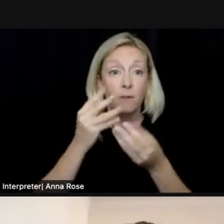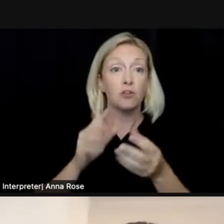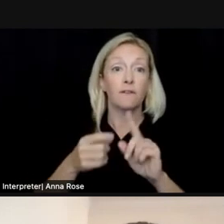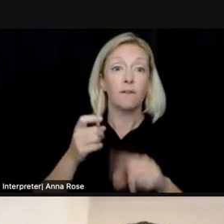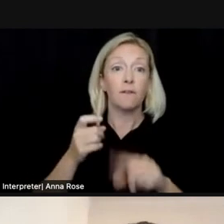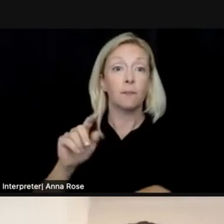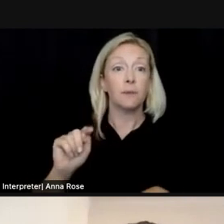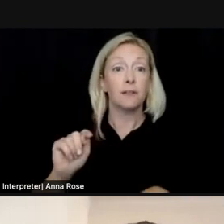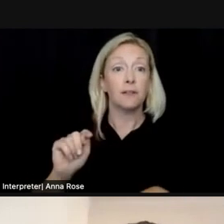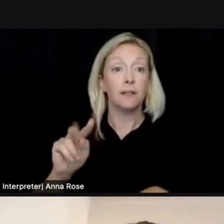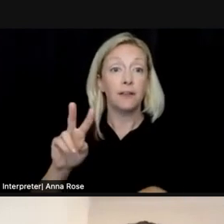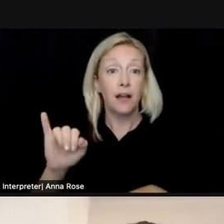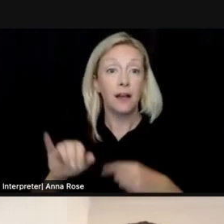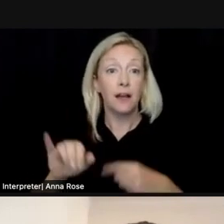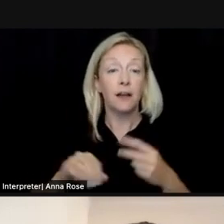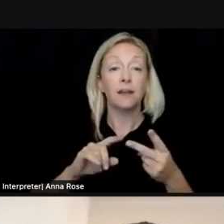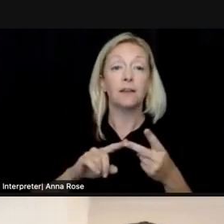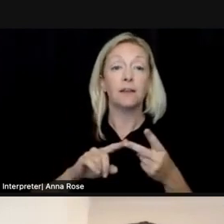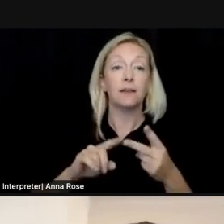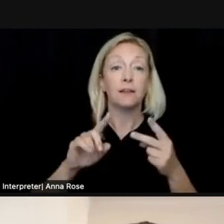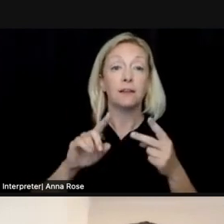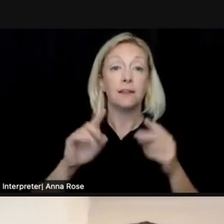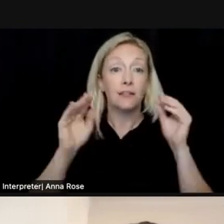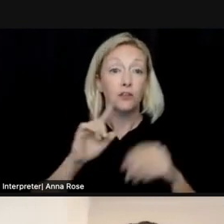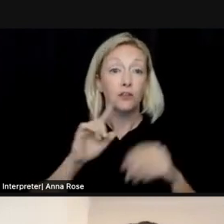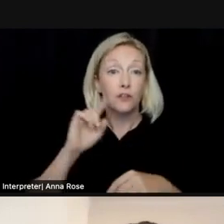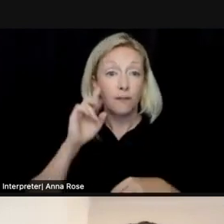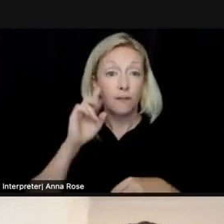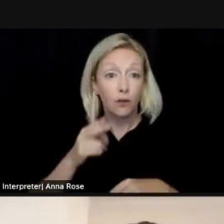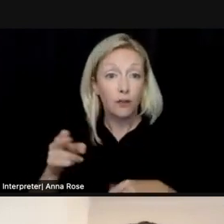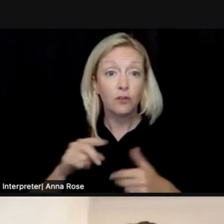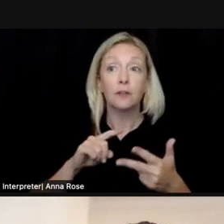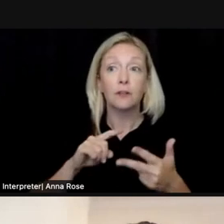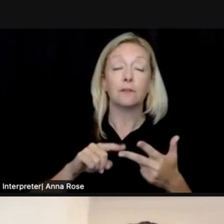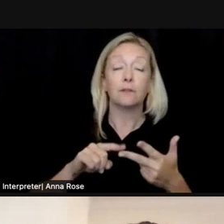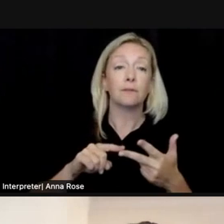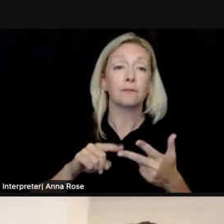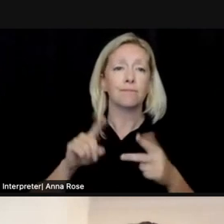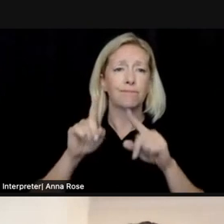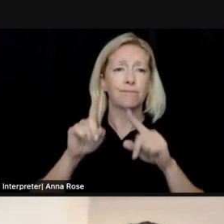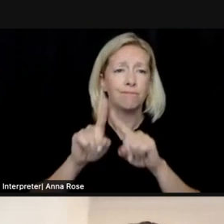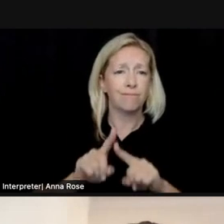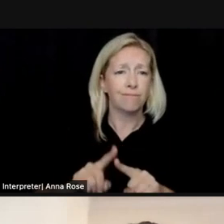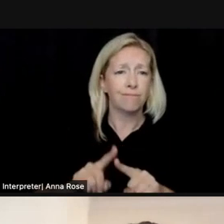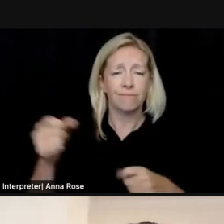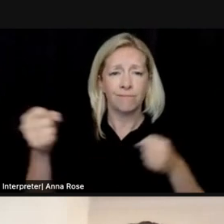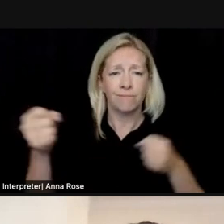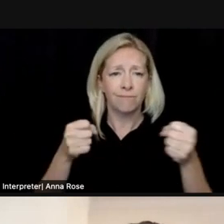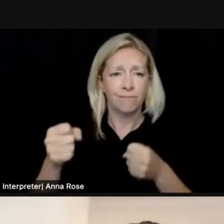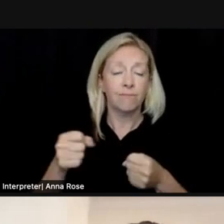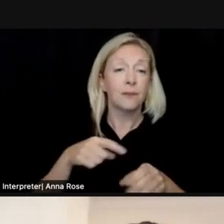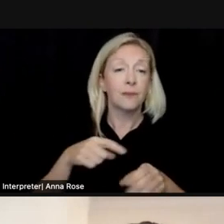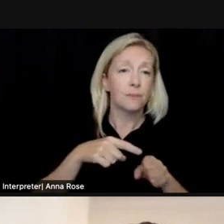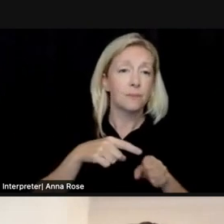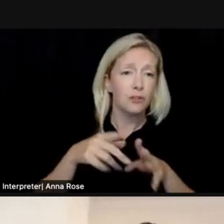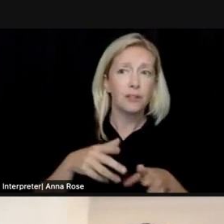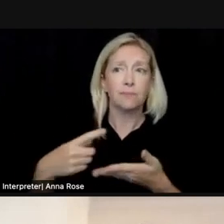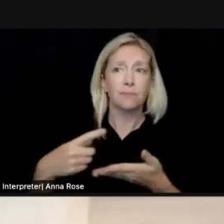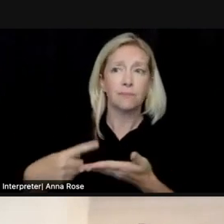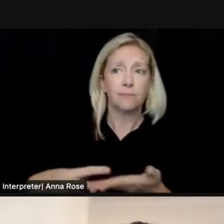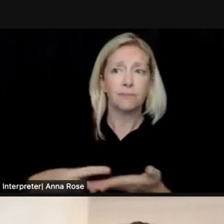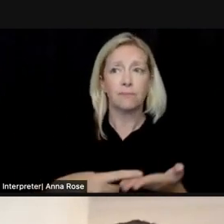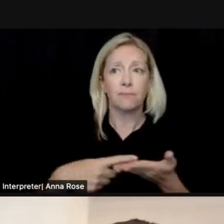develop a system that's going to meet all of these areas of needs for a student. And you'll see some examples at the bottom, like, an example